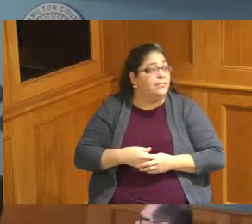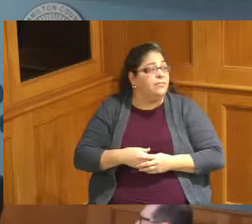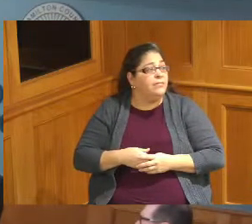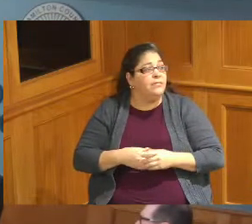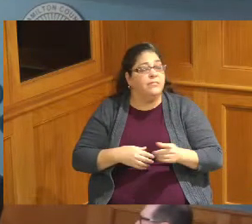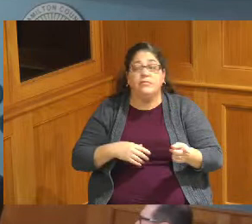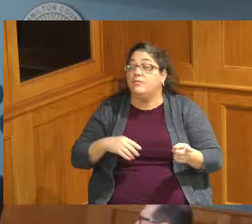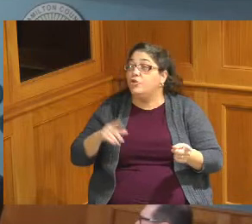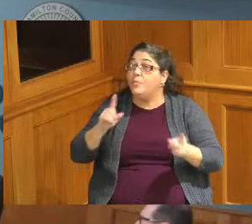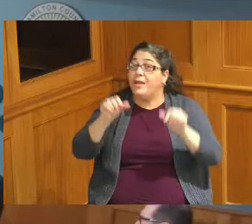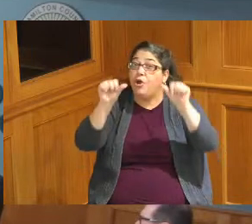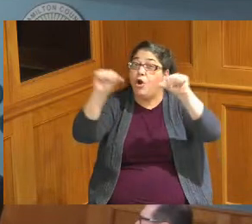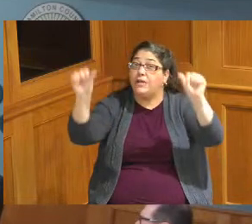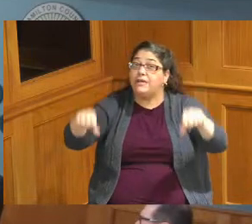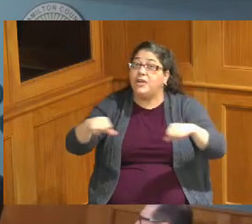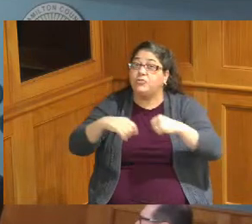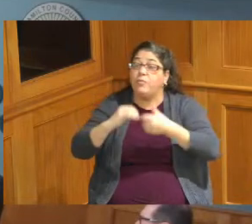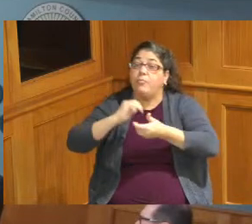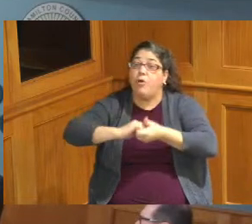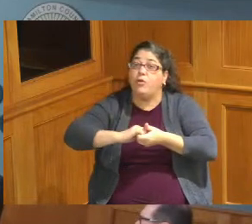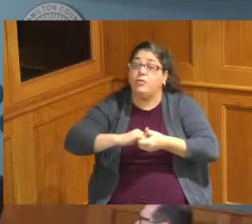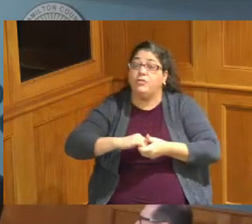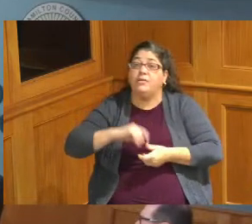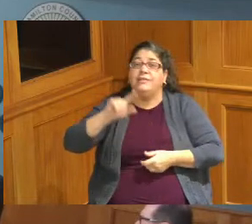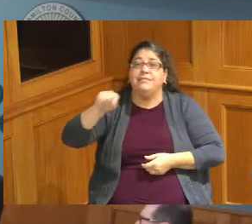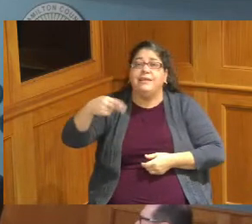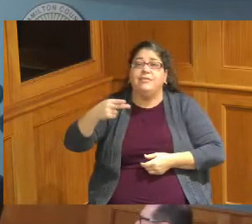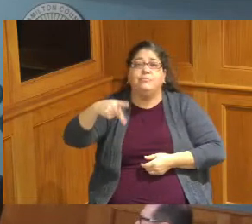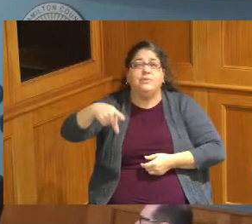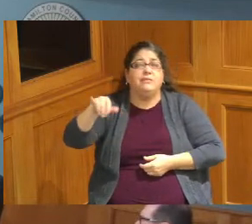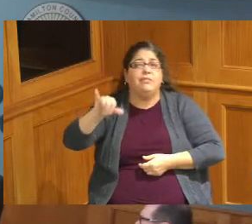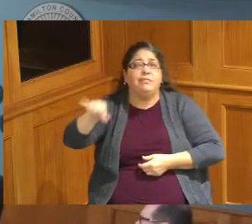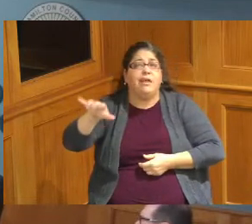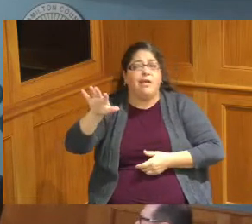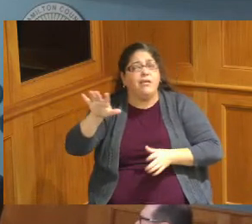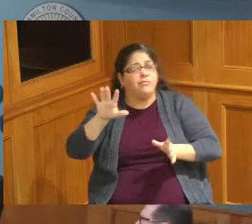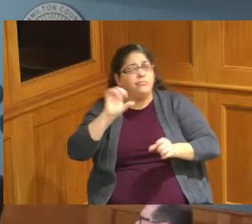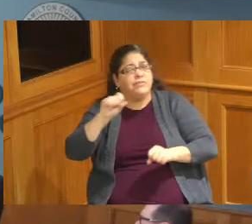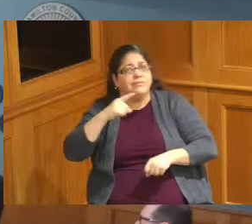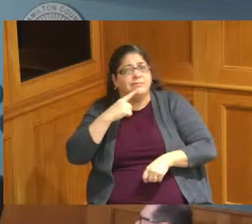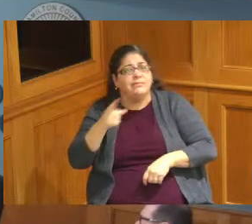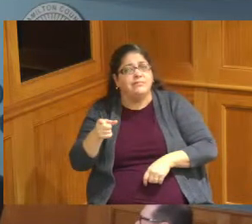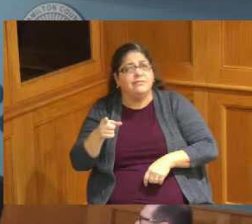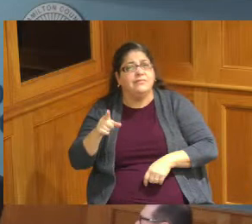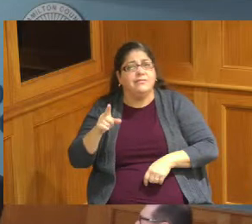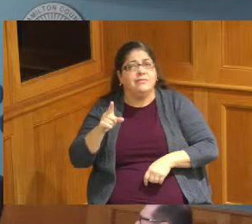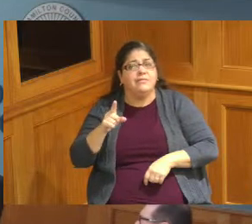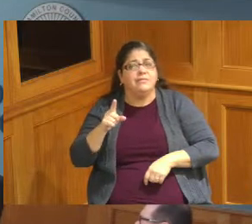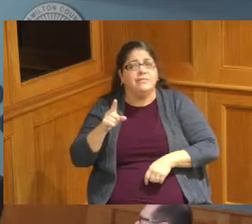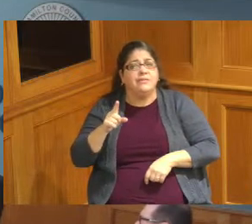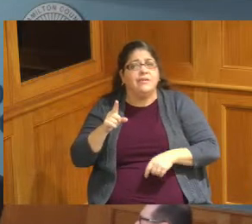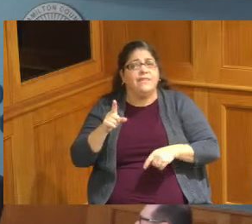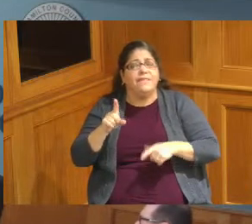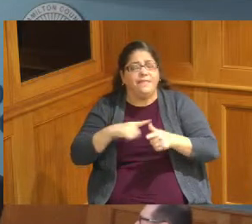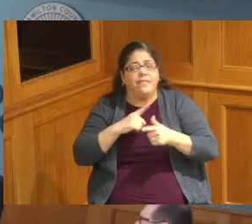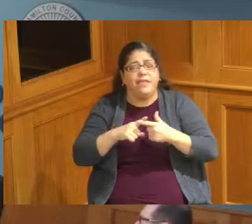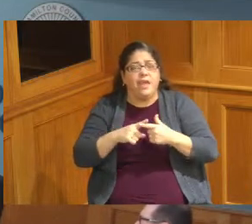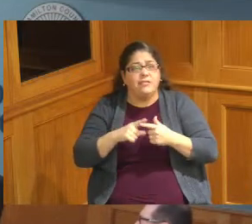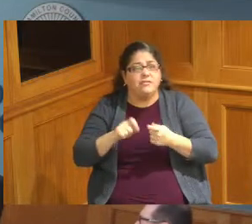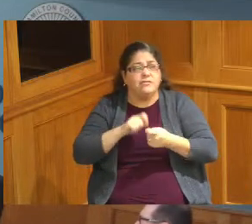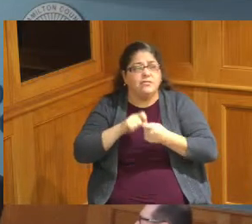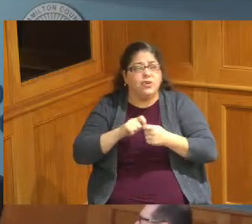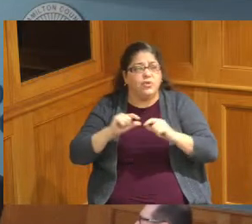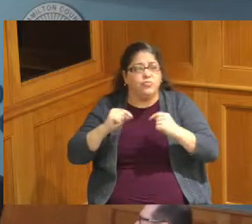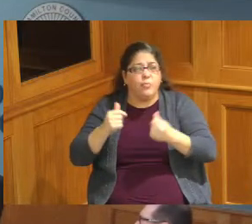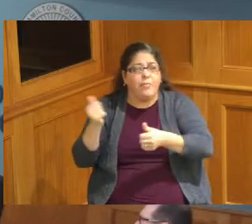One of our architectural partners. That Yeah, type of like you thing. said, So- THP and all those are already bid out. They're the group. But then you have certain things that I will put